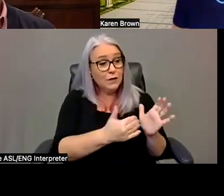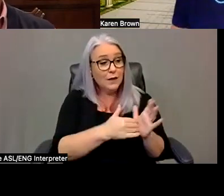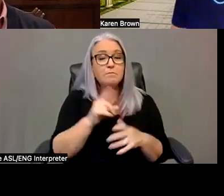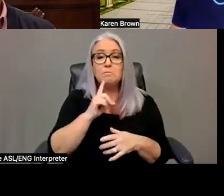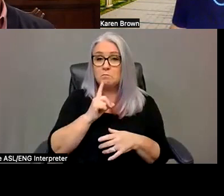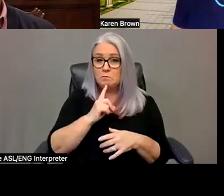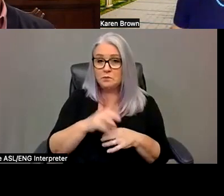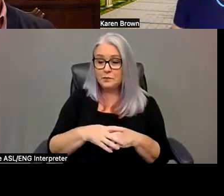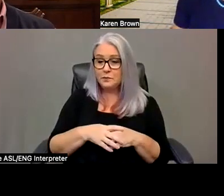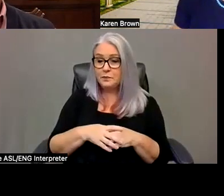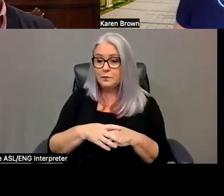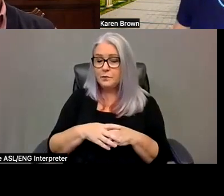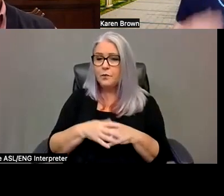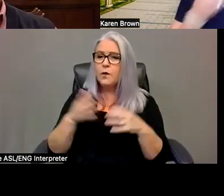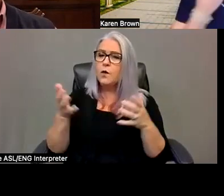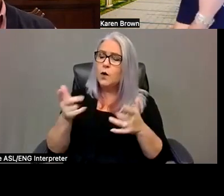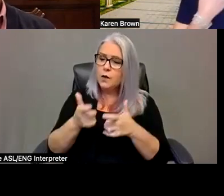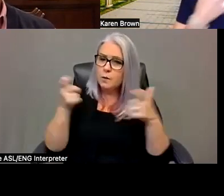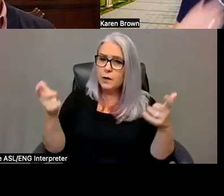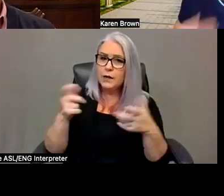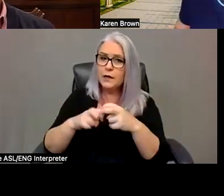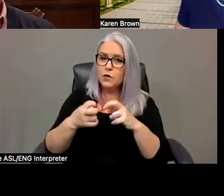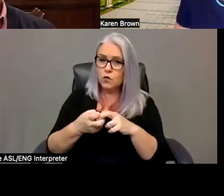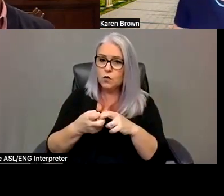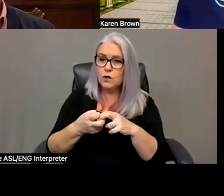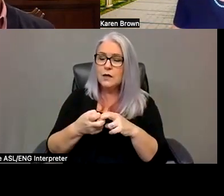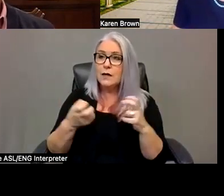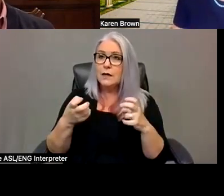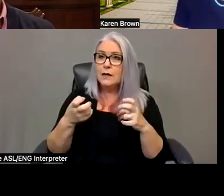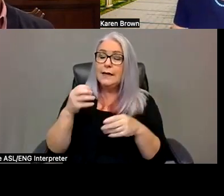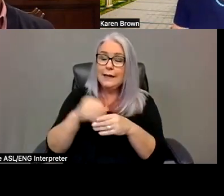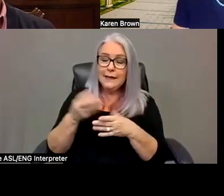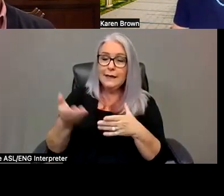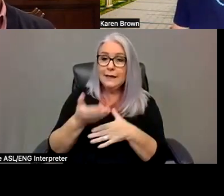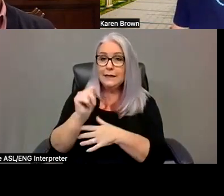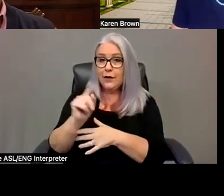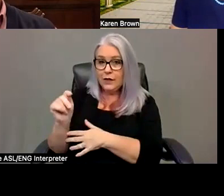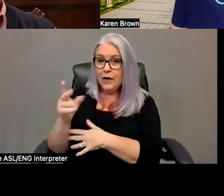the main issues facing Tarrytown and what uniquely qualifies you to tackle them?